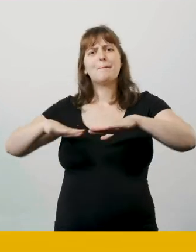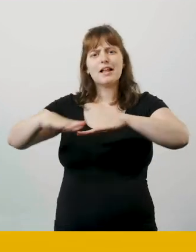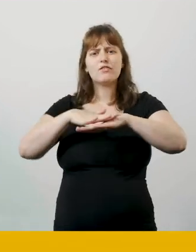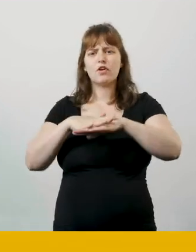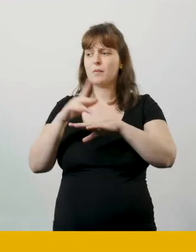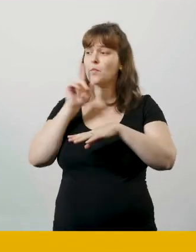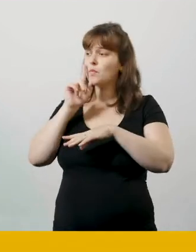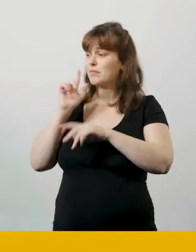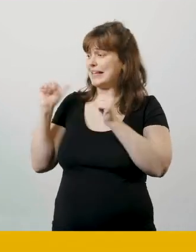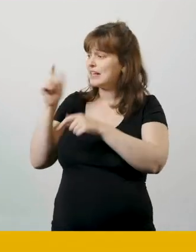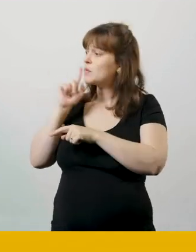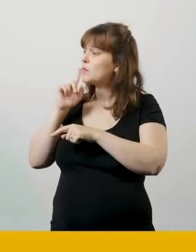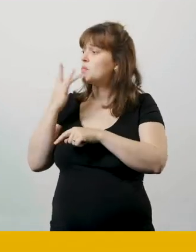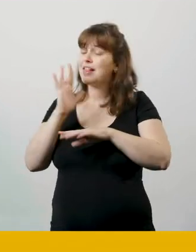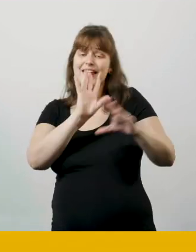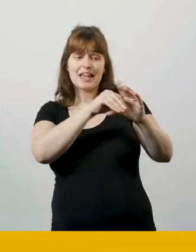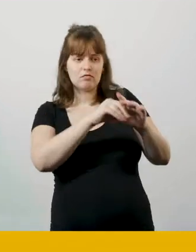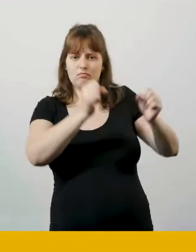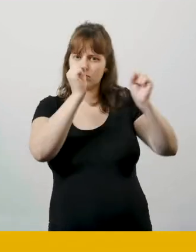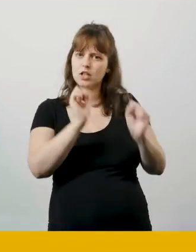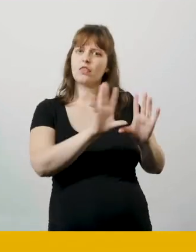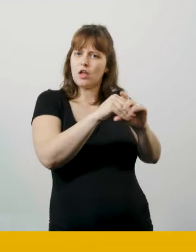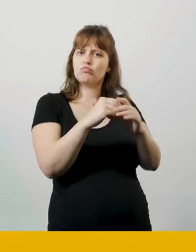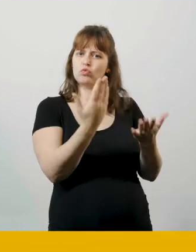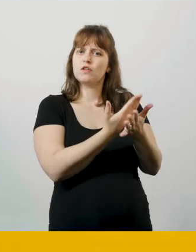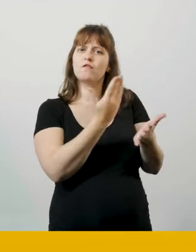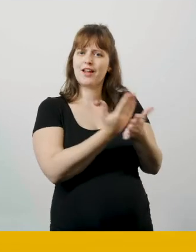to be there can participate with satisfaction.